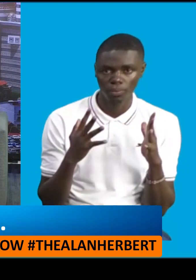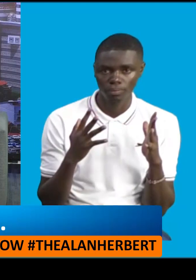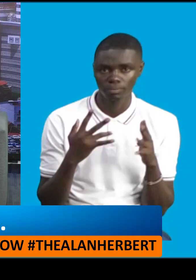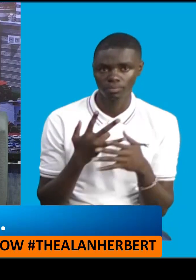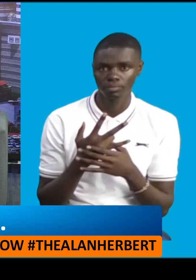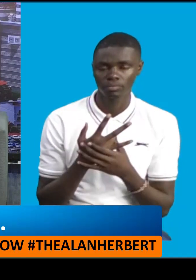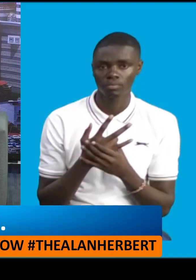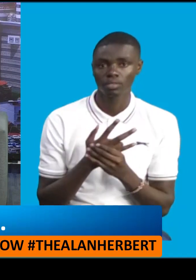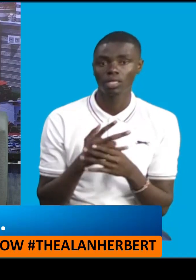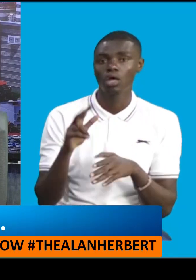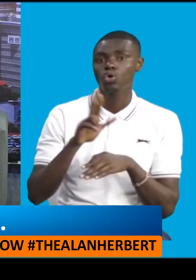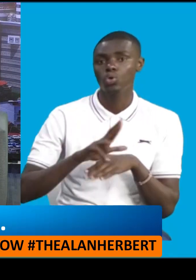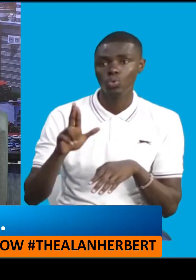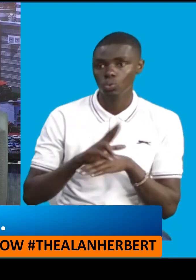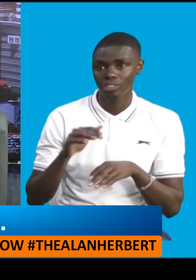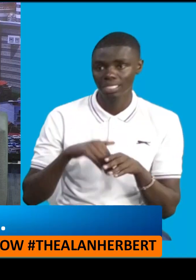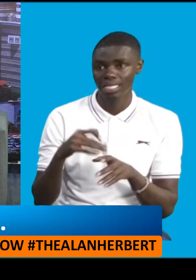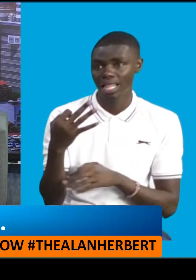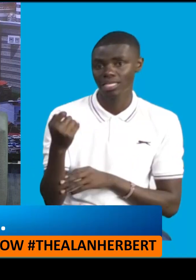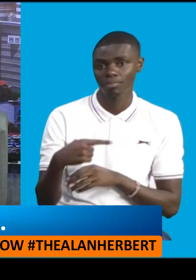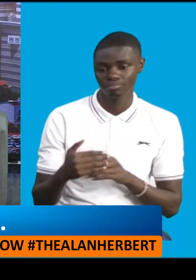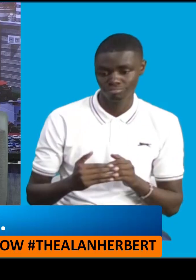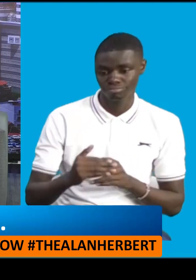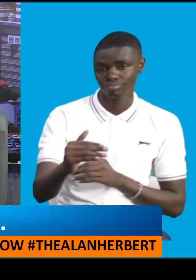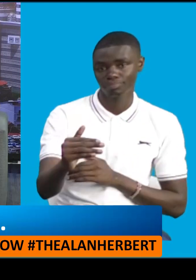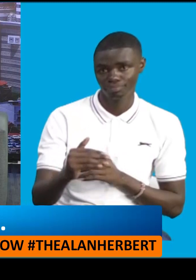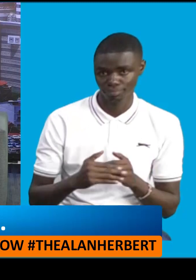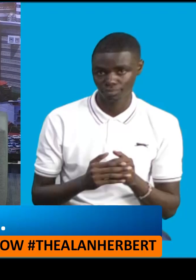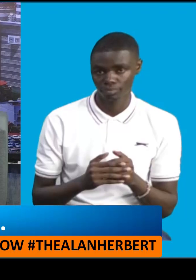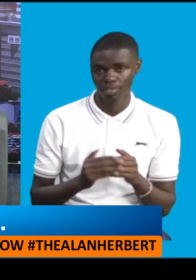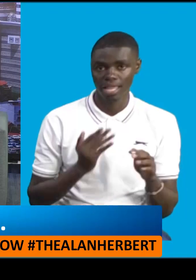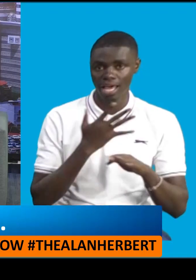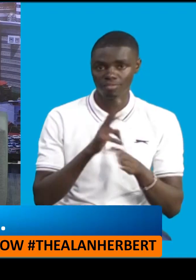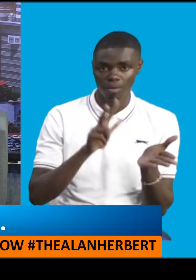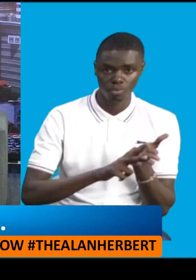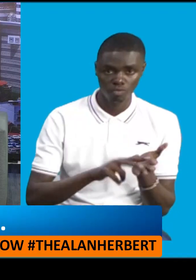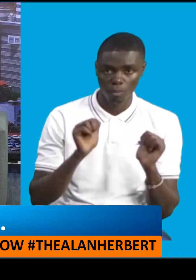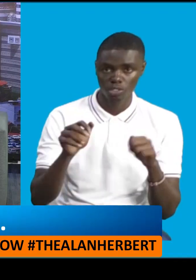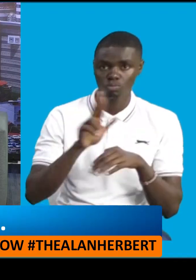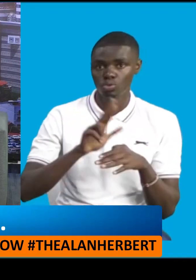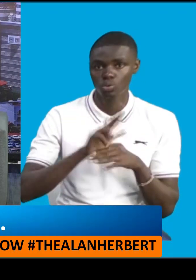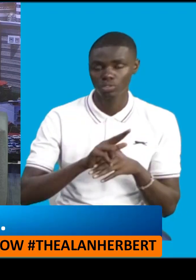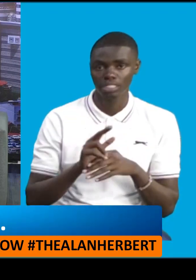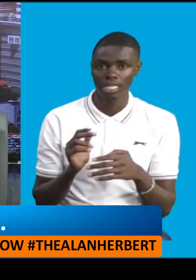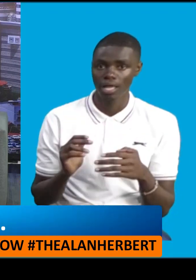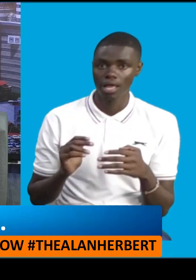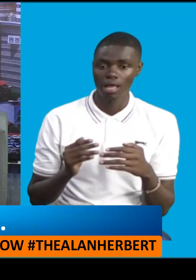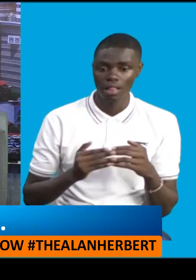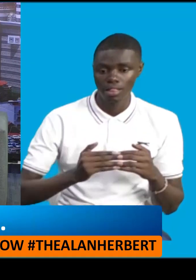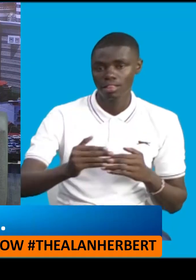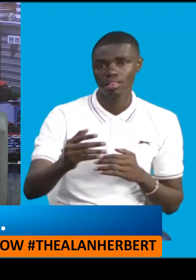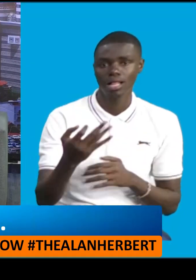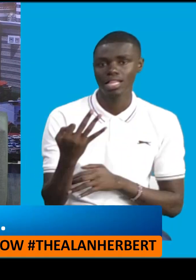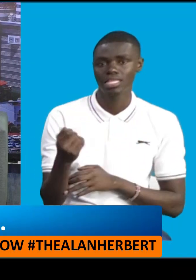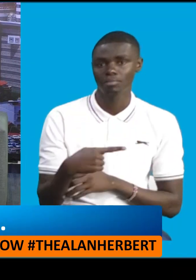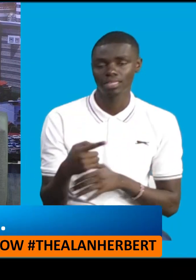done, it can be used within 3 months. 3 months after we have approved, it can be used, after